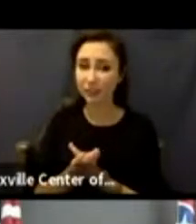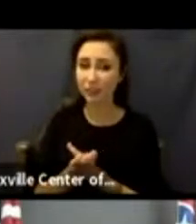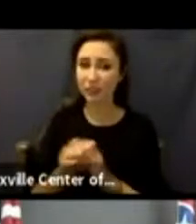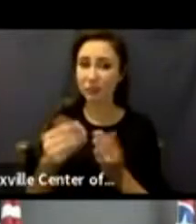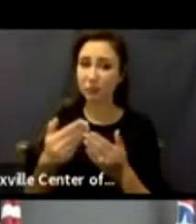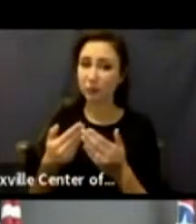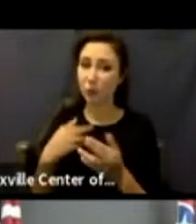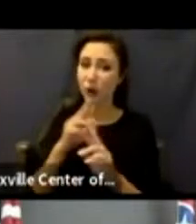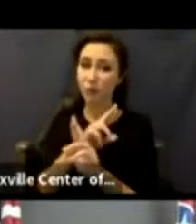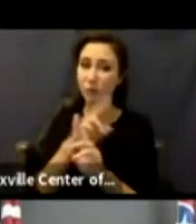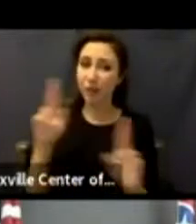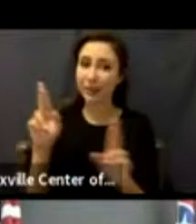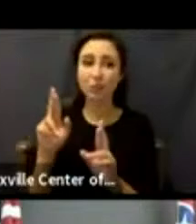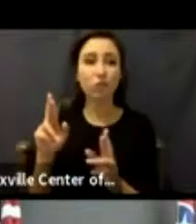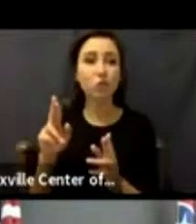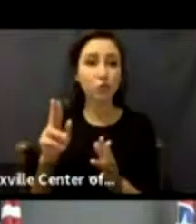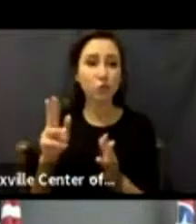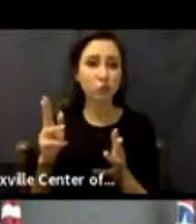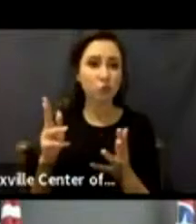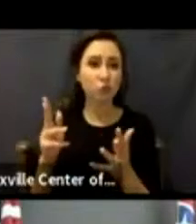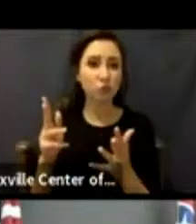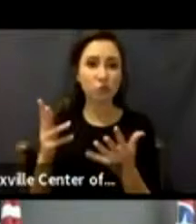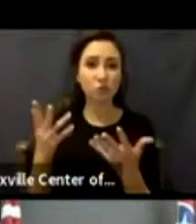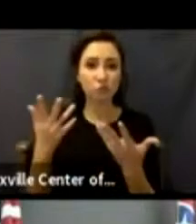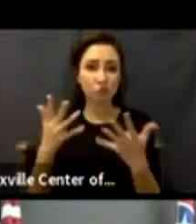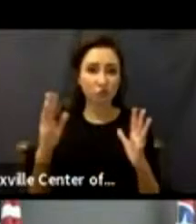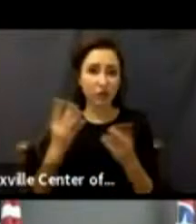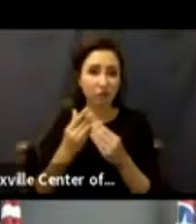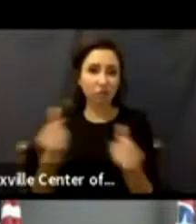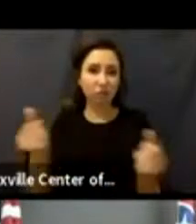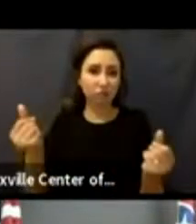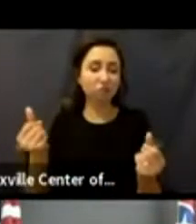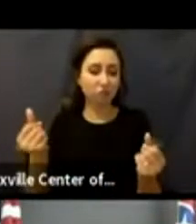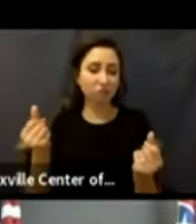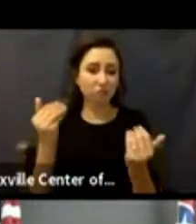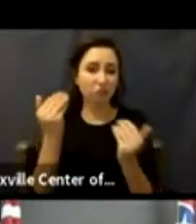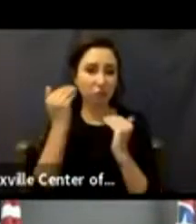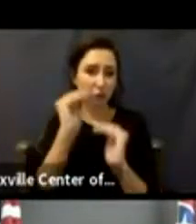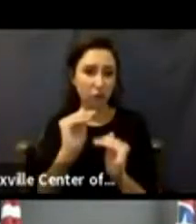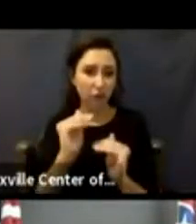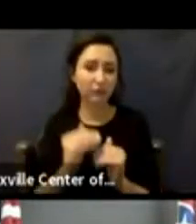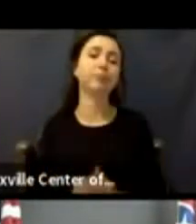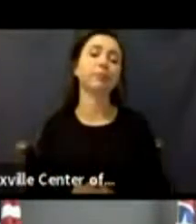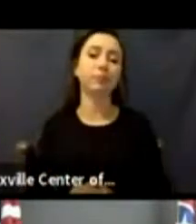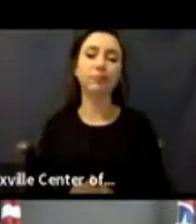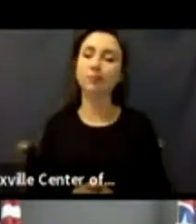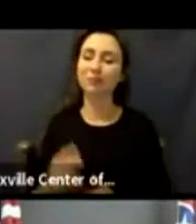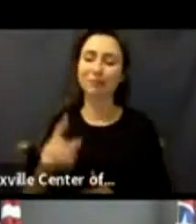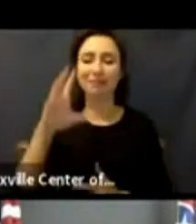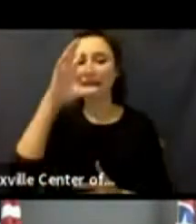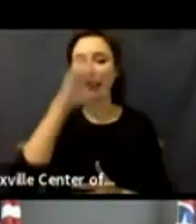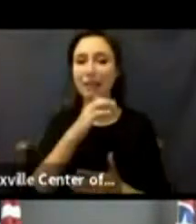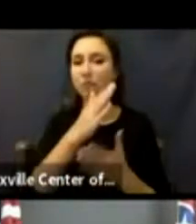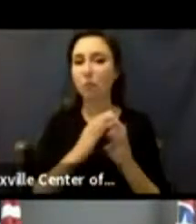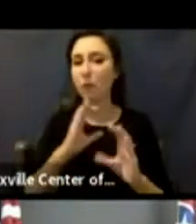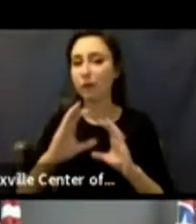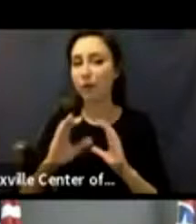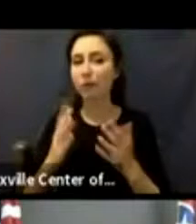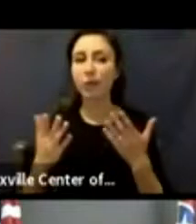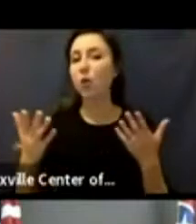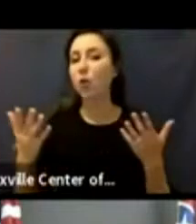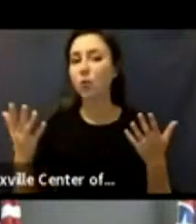pull anything back. And so I guess part of the conversation is just where are we right now?